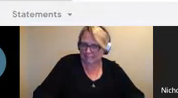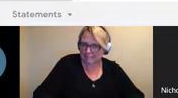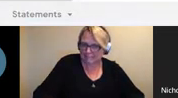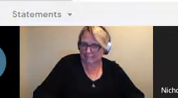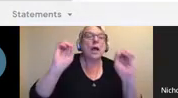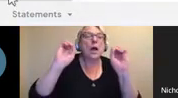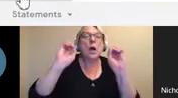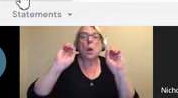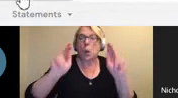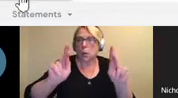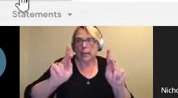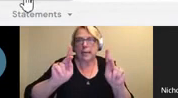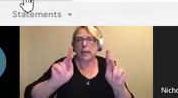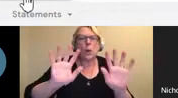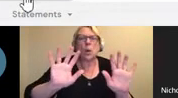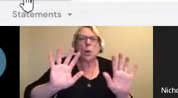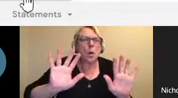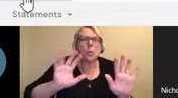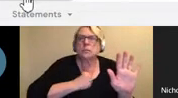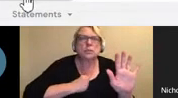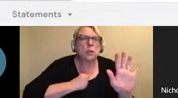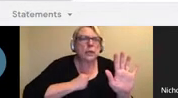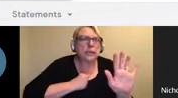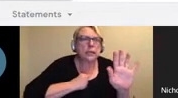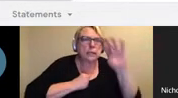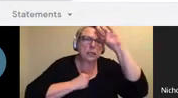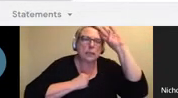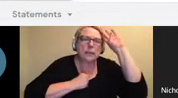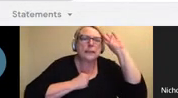Okay, so I don't see it. Oh, sorry.